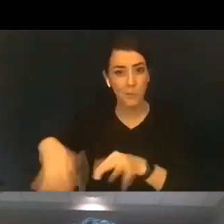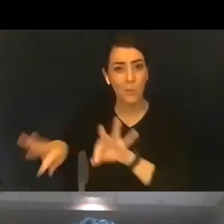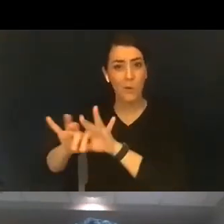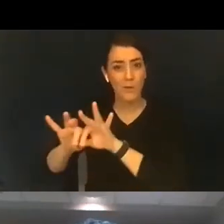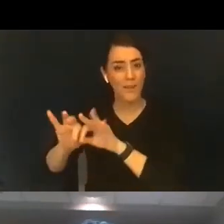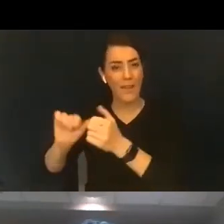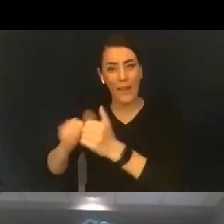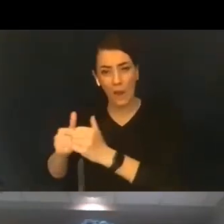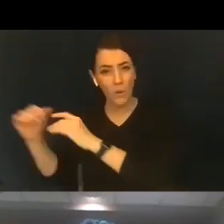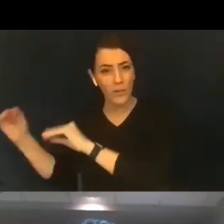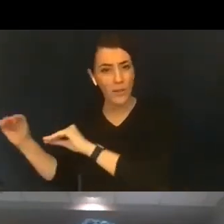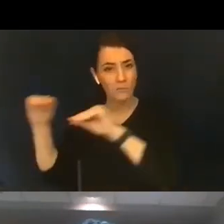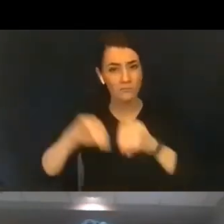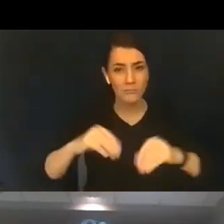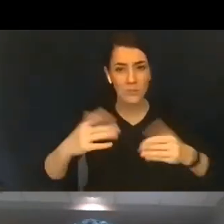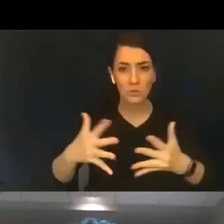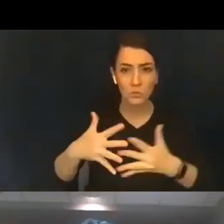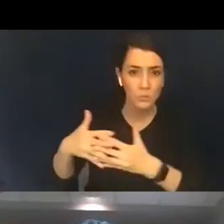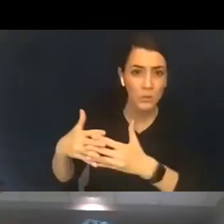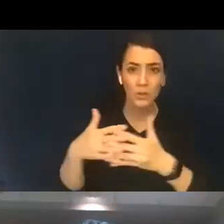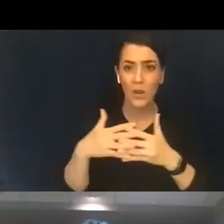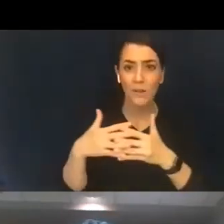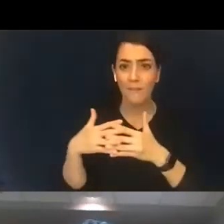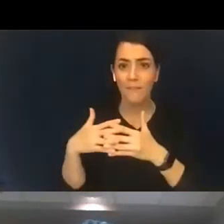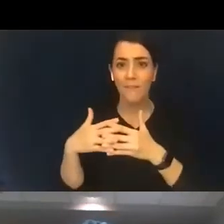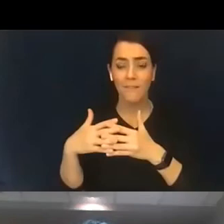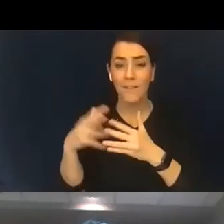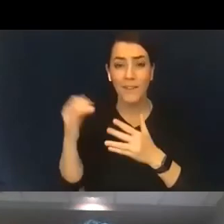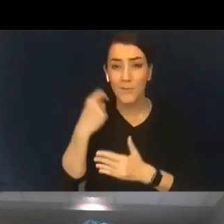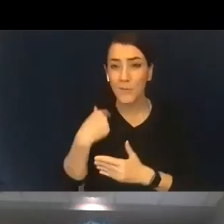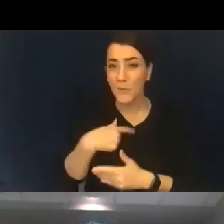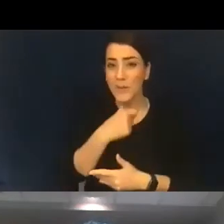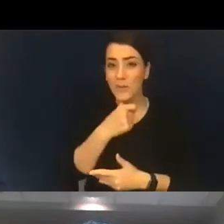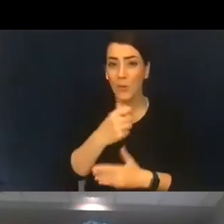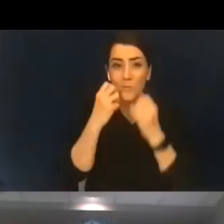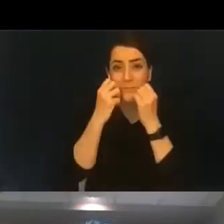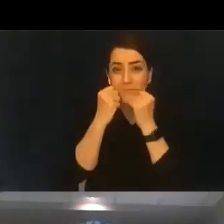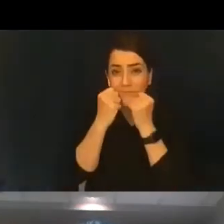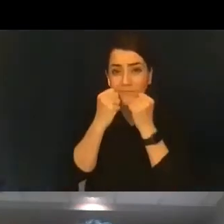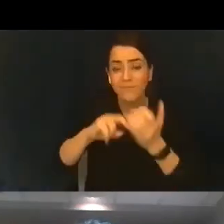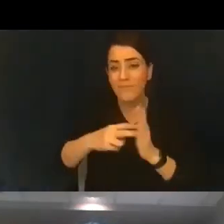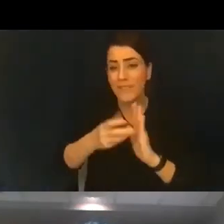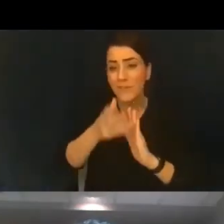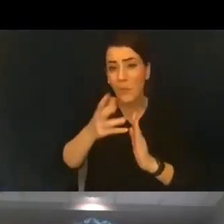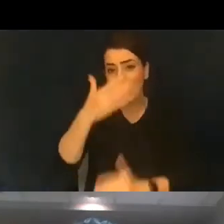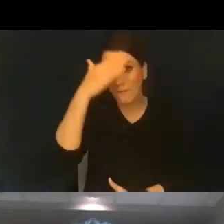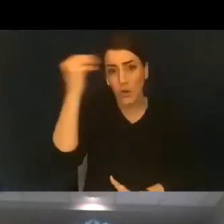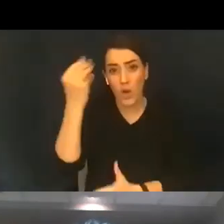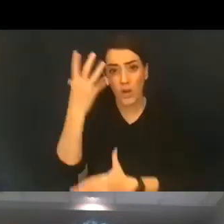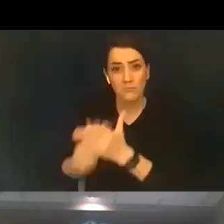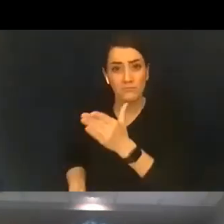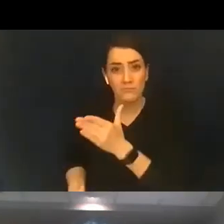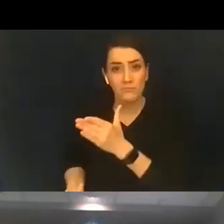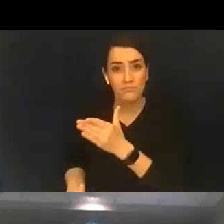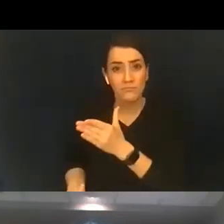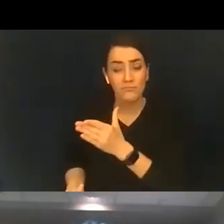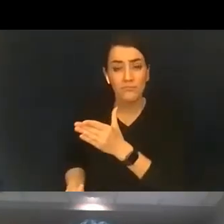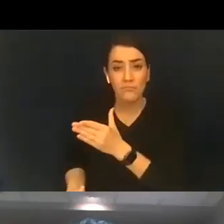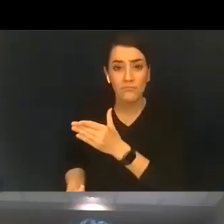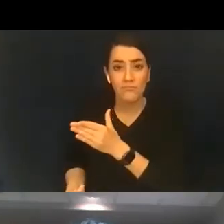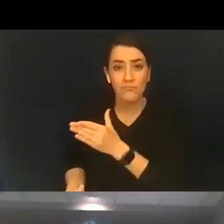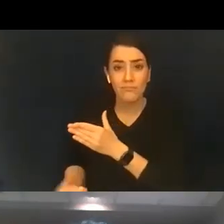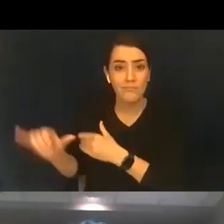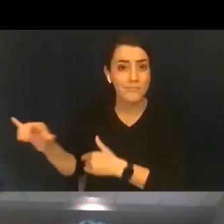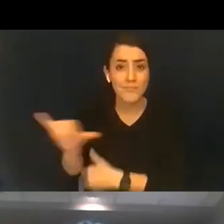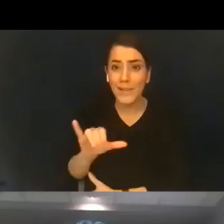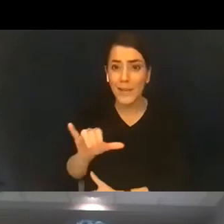the consequence is that they're just going to forget about it, or they're going to pretend like that they're not part of that identity, and which is something